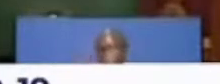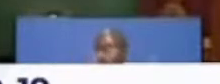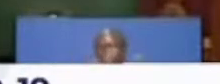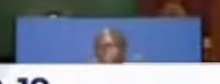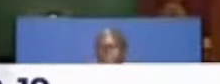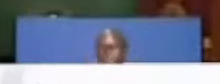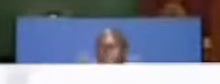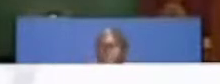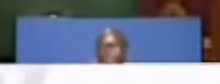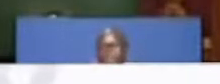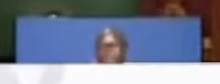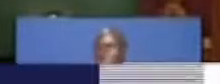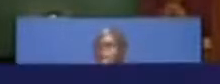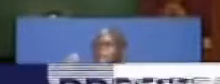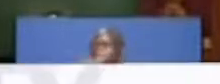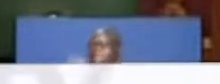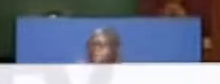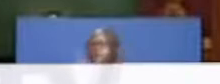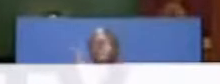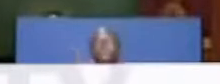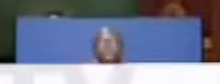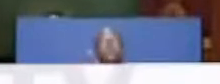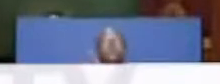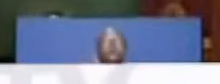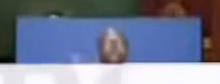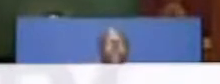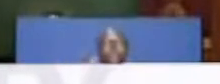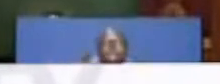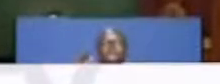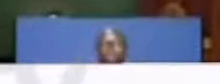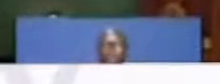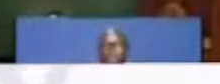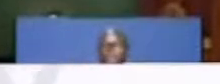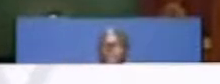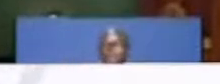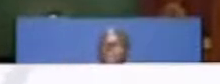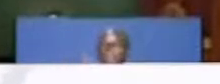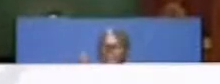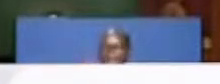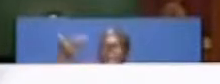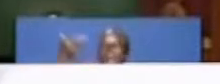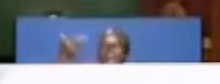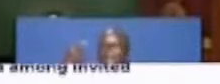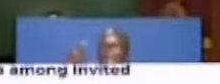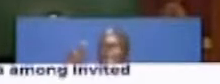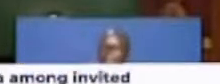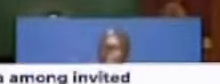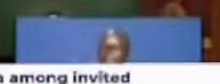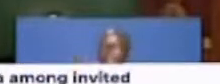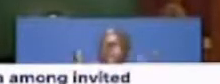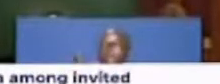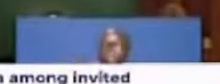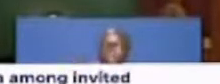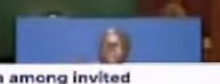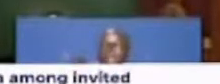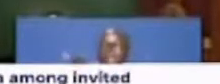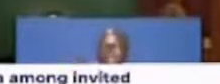food closed off avenues of corruption and created highly efficient ways of